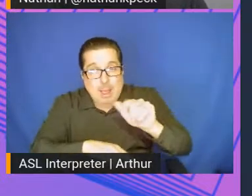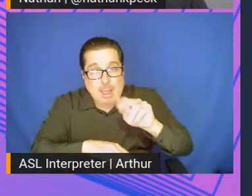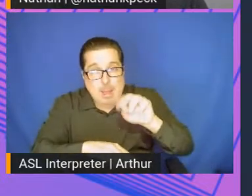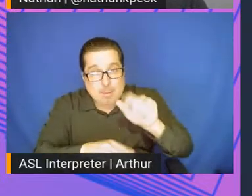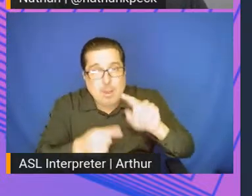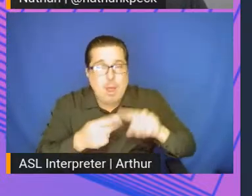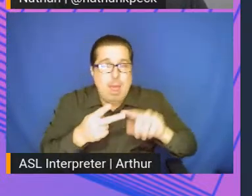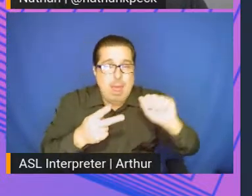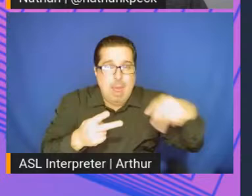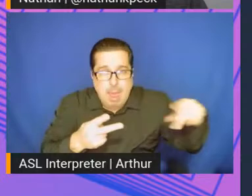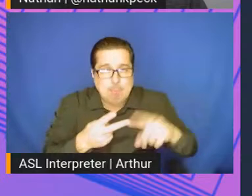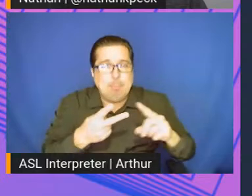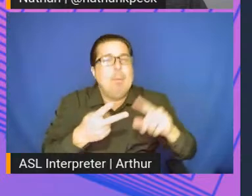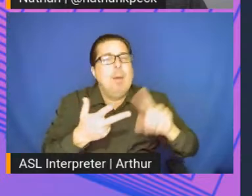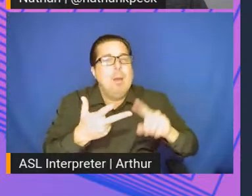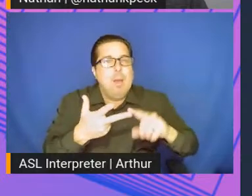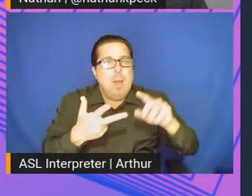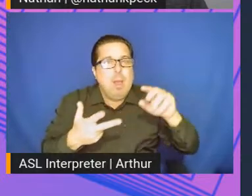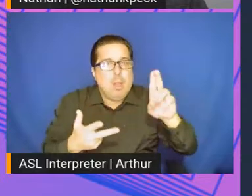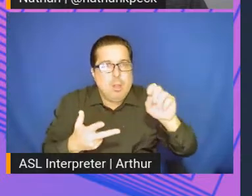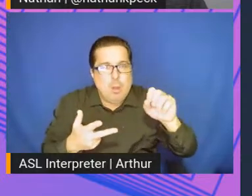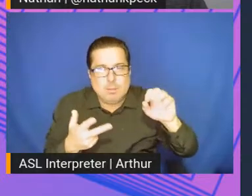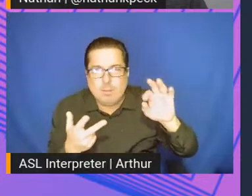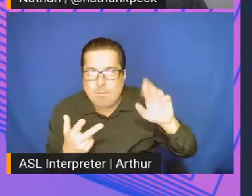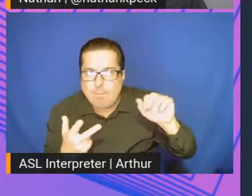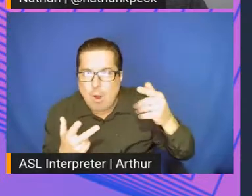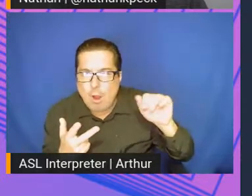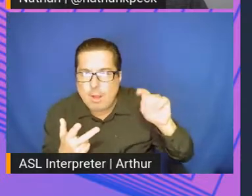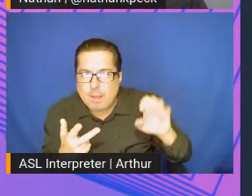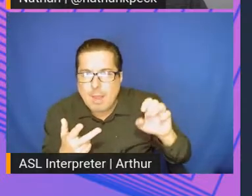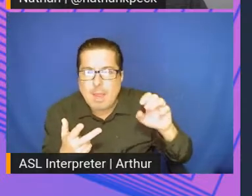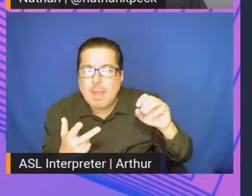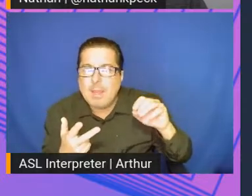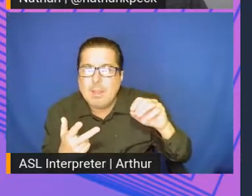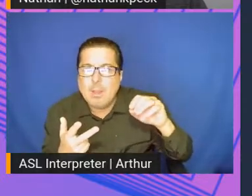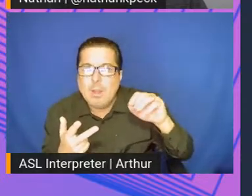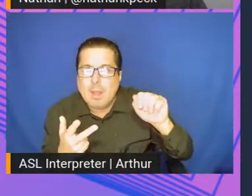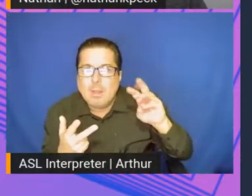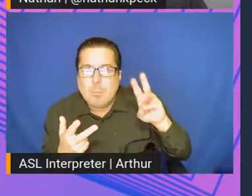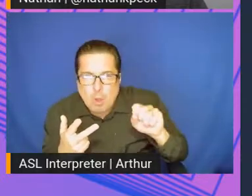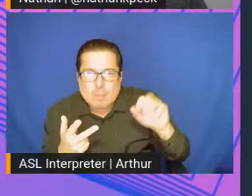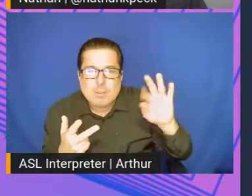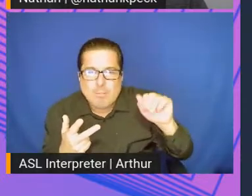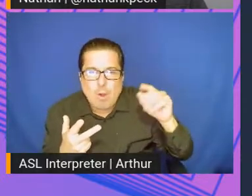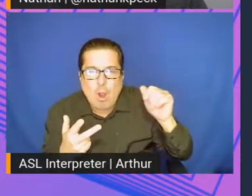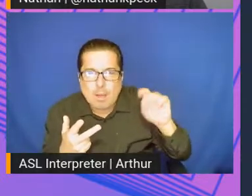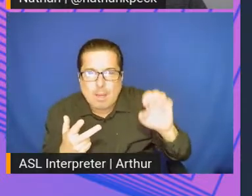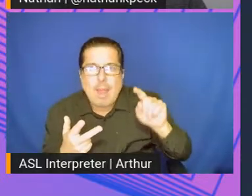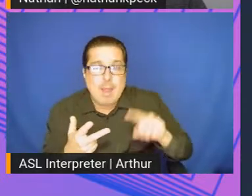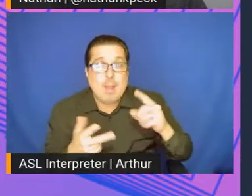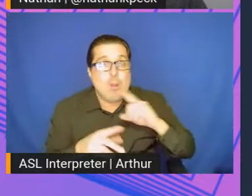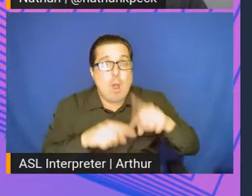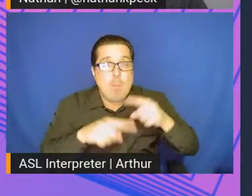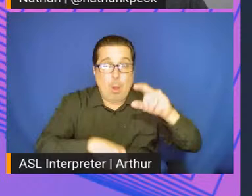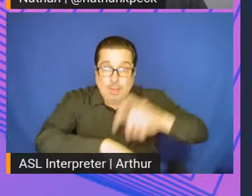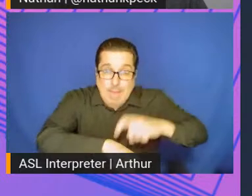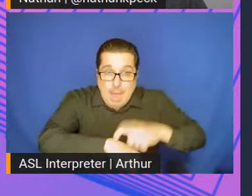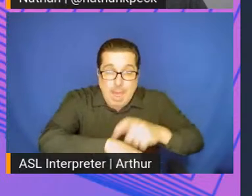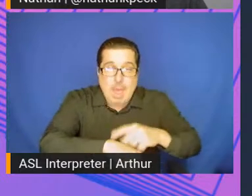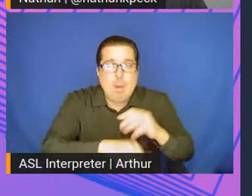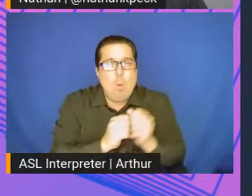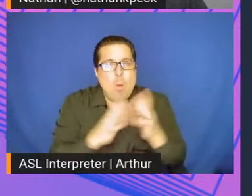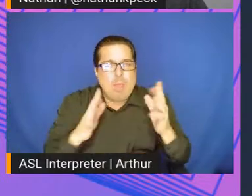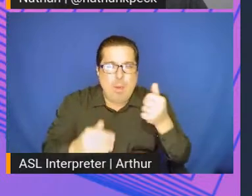Now, AWS Fargate pricing model, AWS Fargate charges based on time without any concept